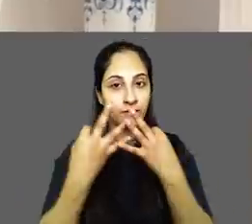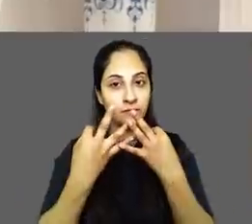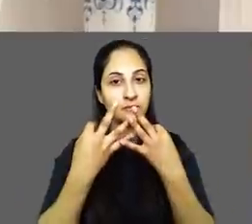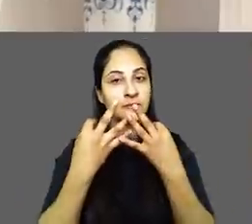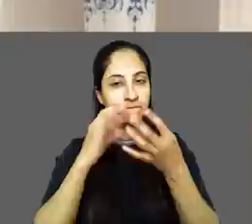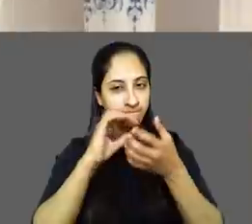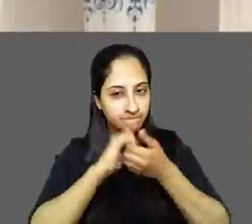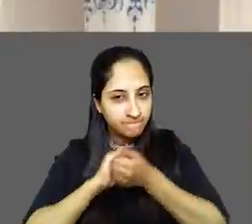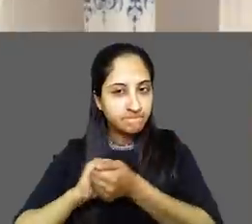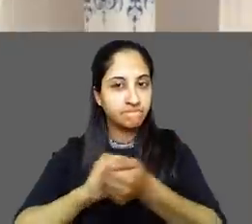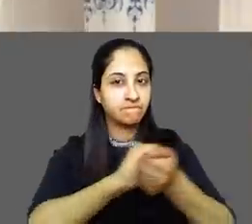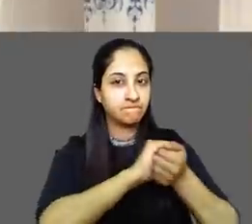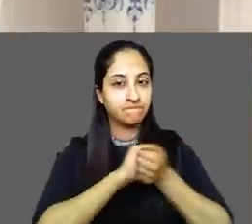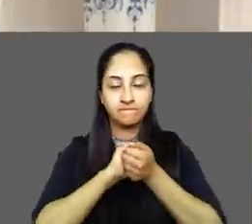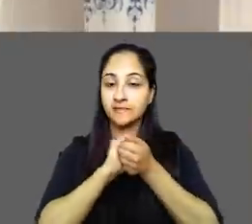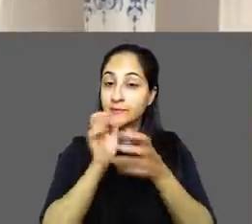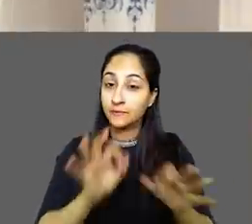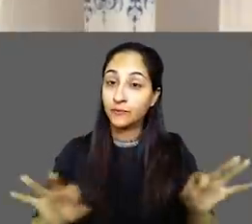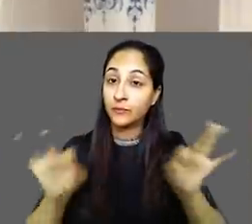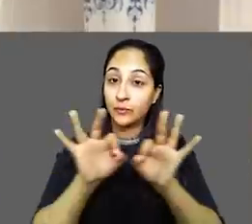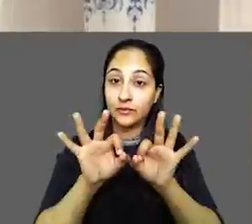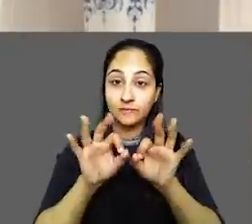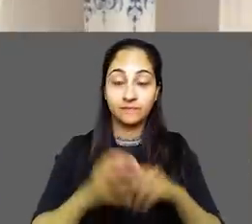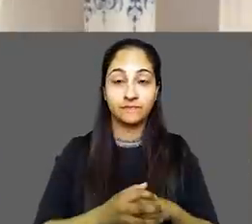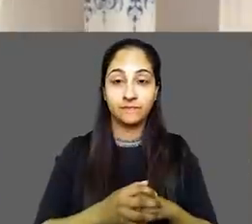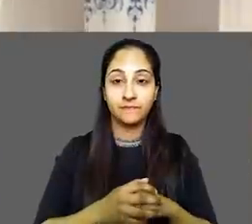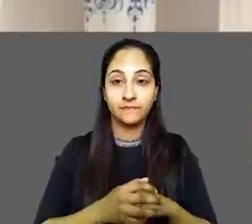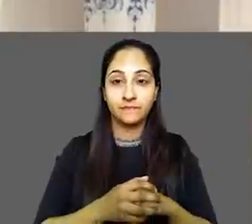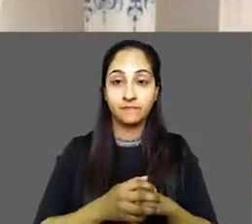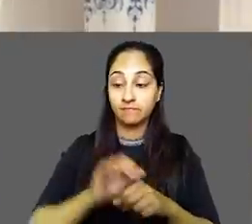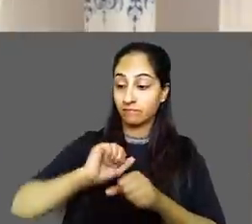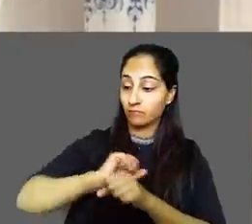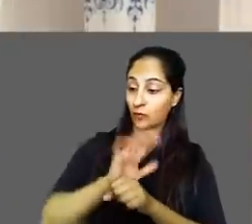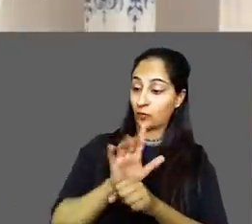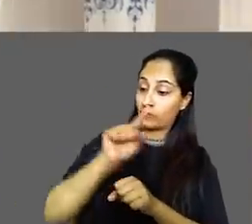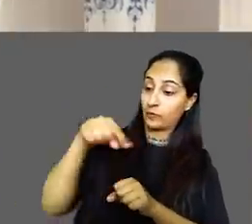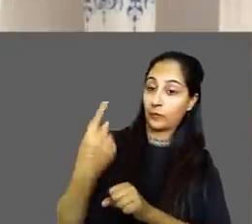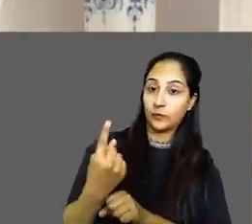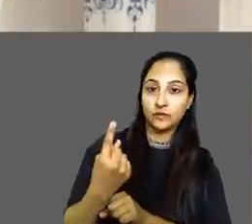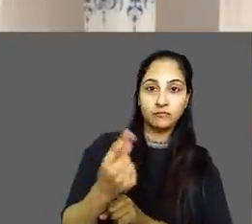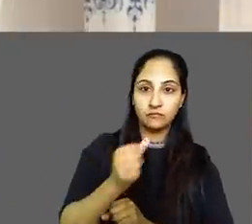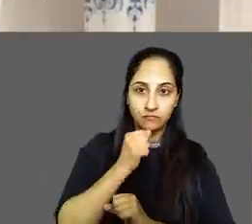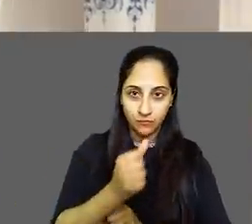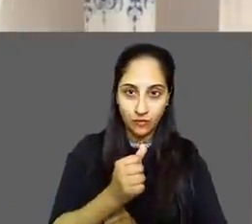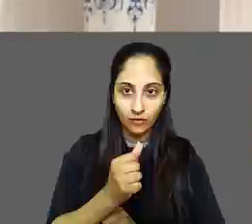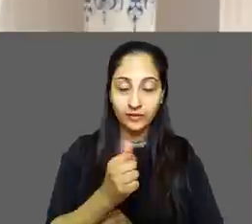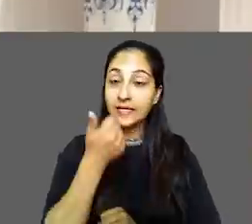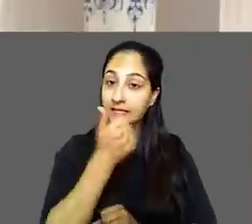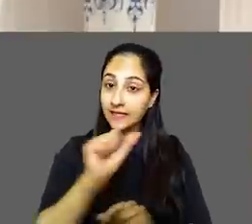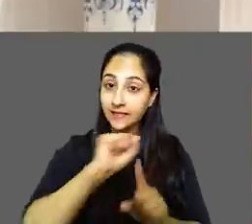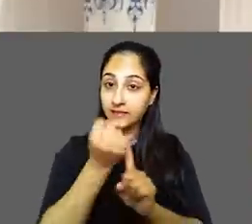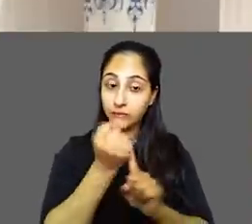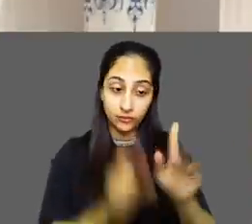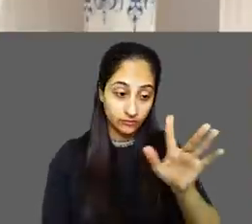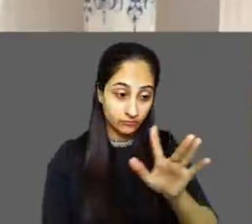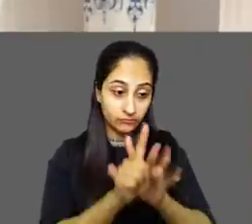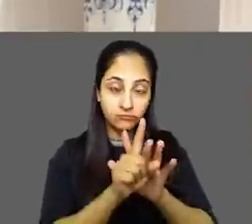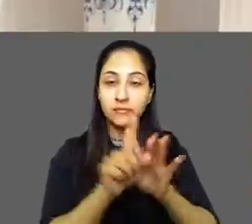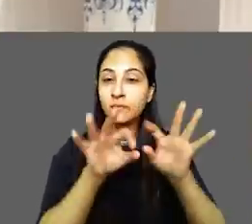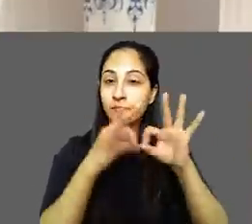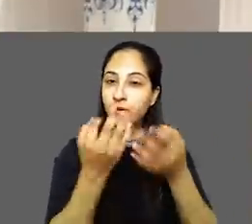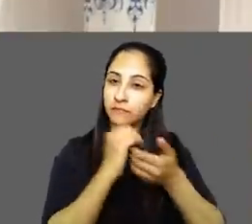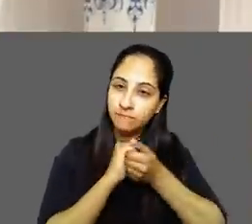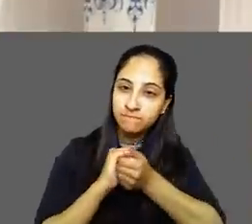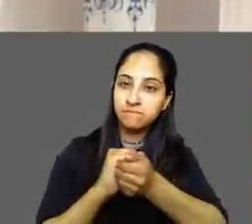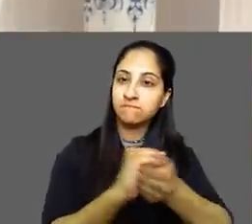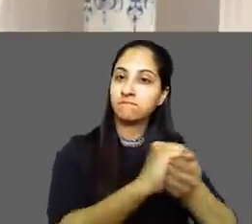Being there for one another is critical at all times, but more so in a crisis. You know, families provide